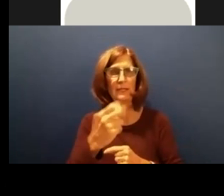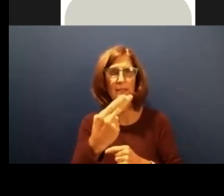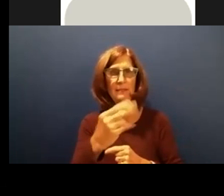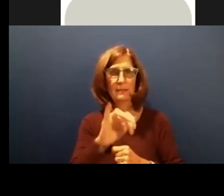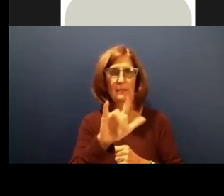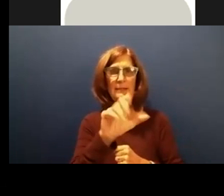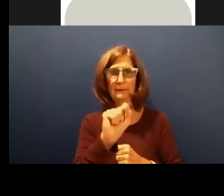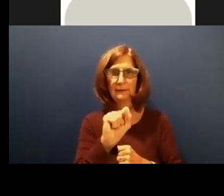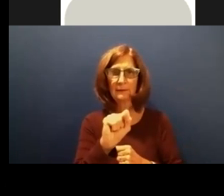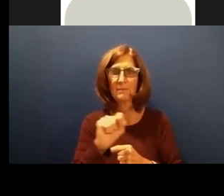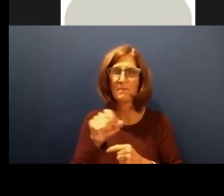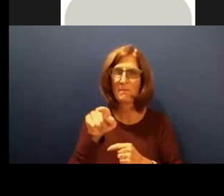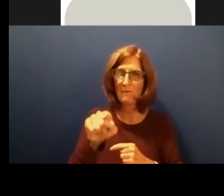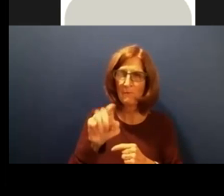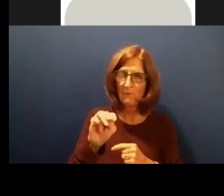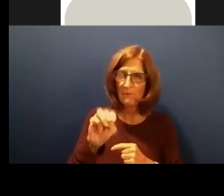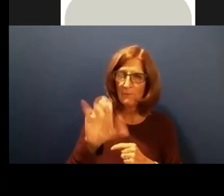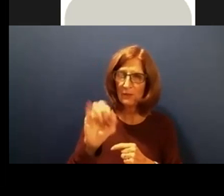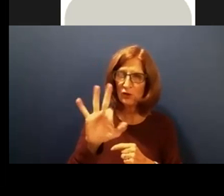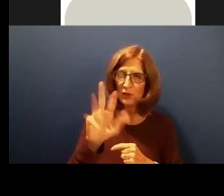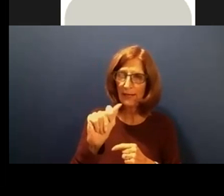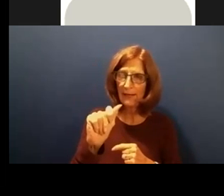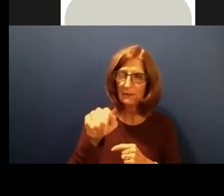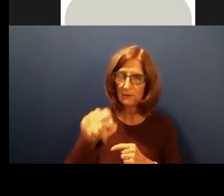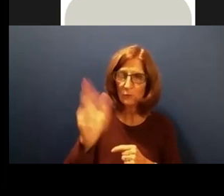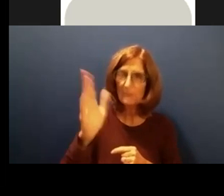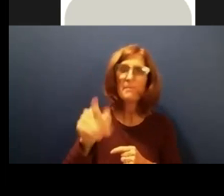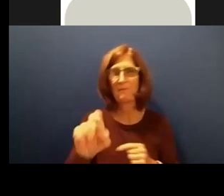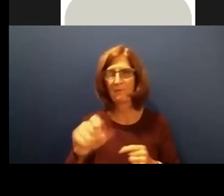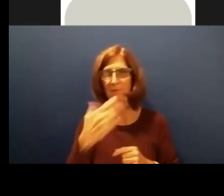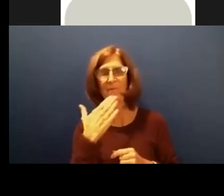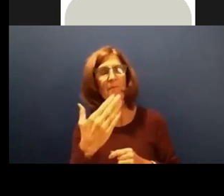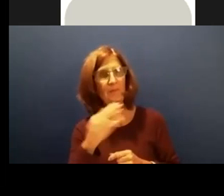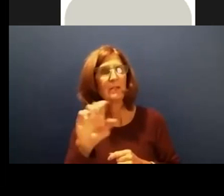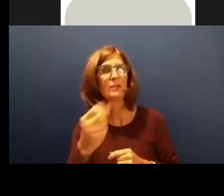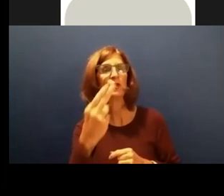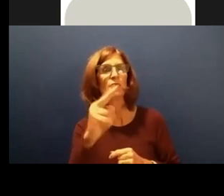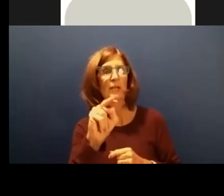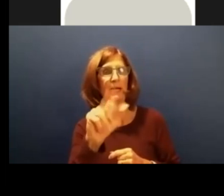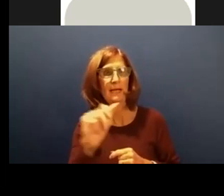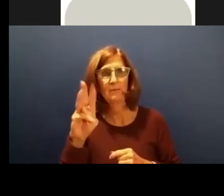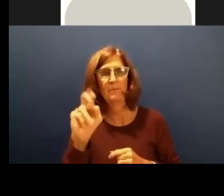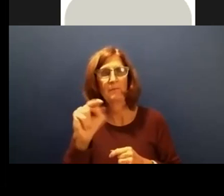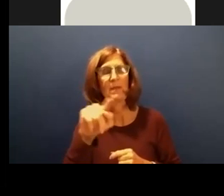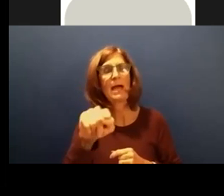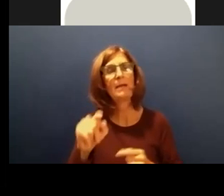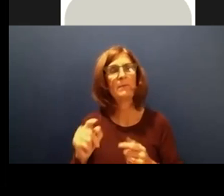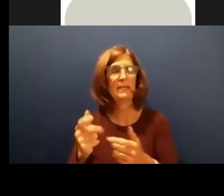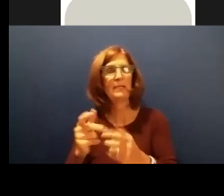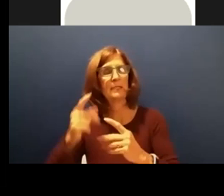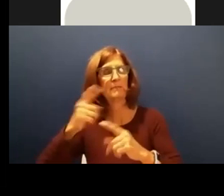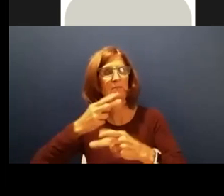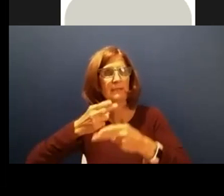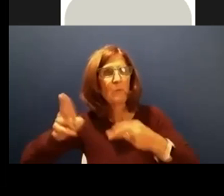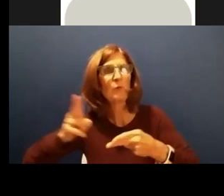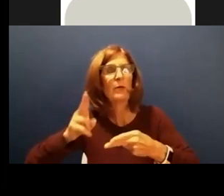think Shayna Madden is going to present on this one. Yeah, thank you. My name is Shayna Madden, and I am the Acting Director of the Housing Lending